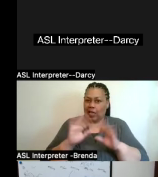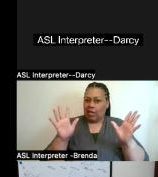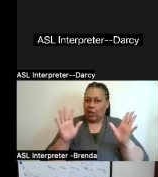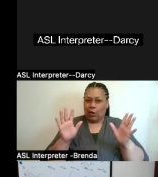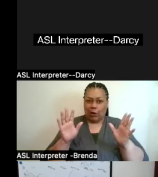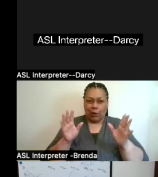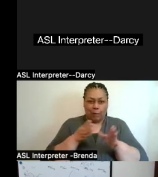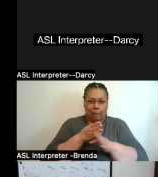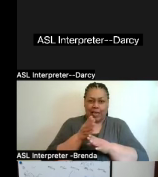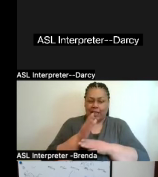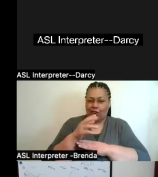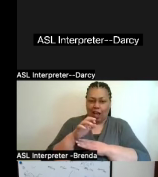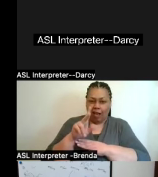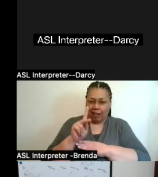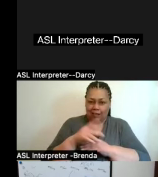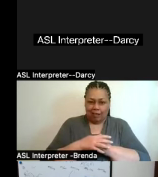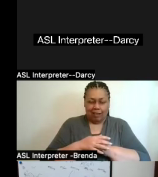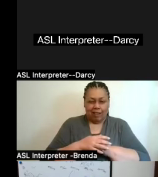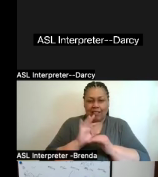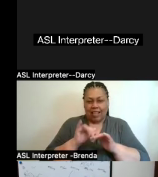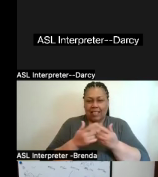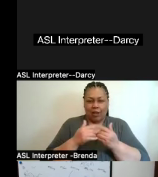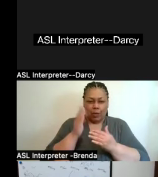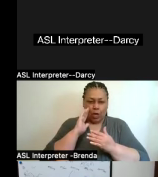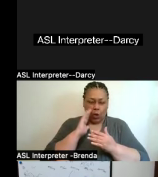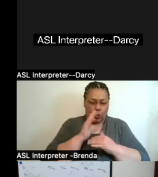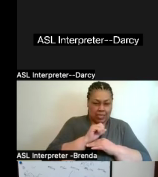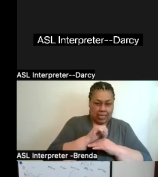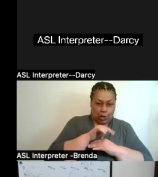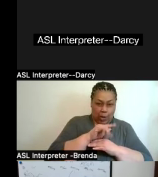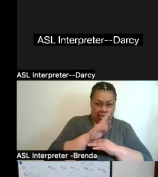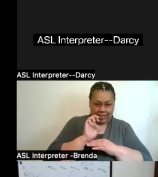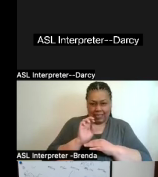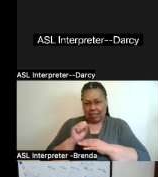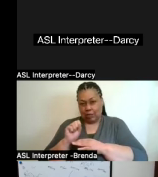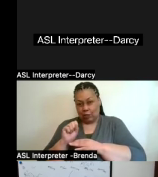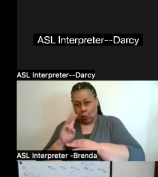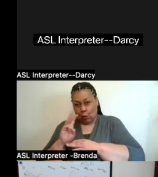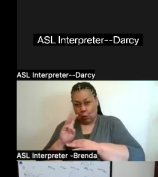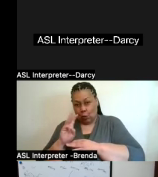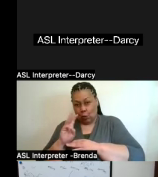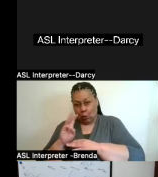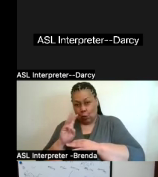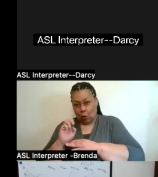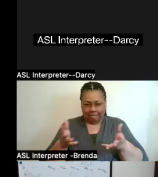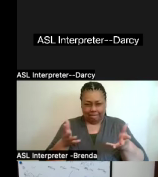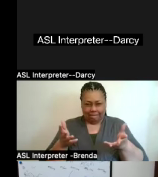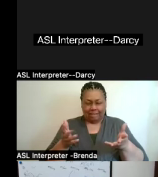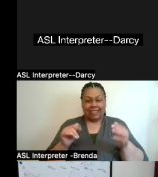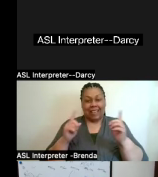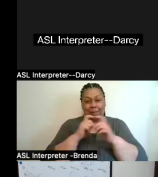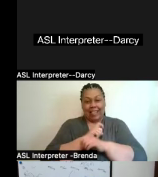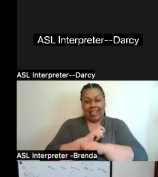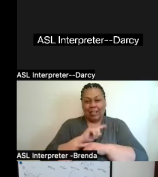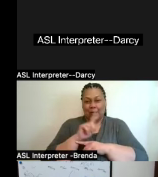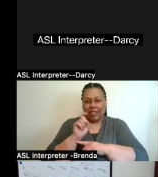So that's how we distinguish a swarm from a sequence most of the time. But yeah, it's a complicated question that a lot of people are